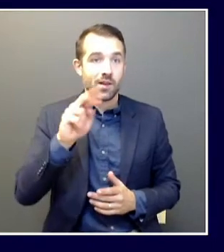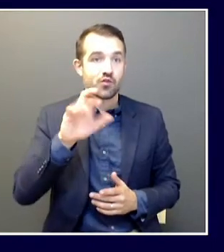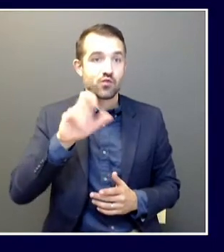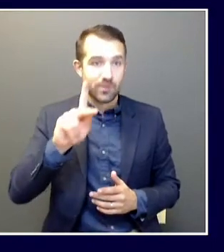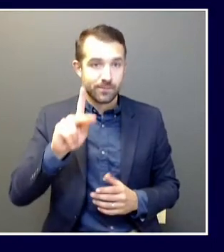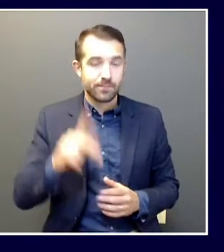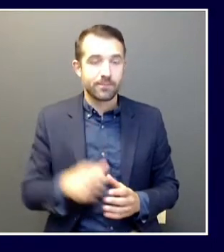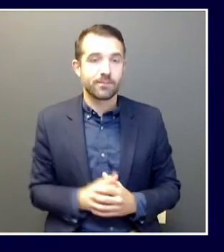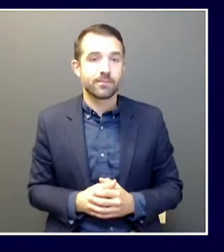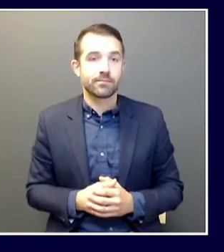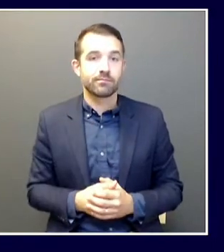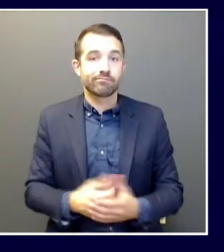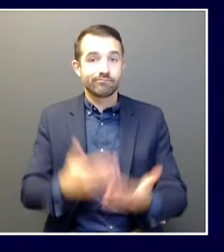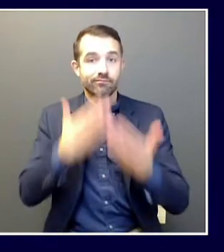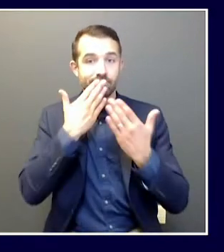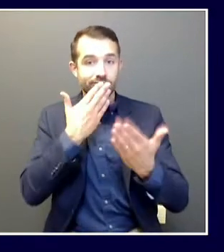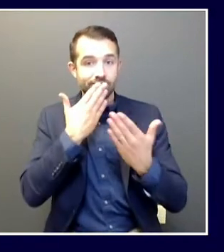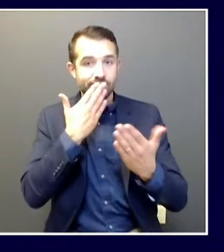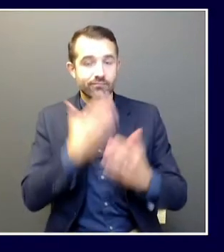Thank you very much.